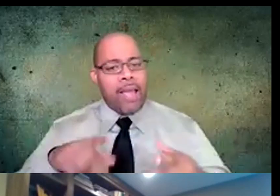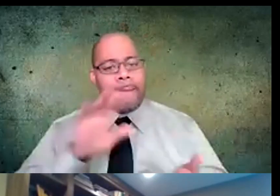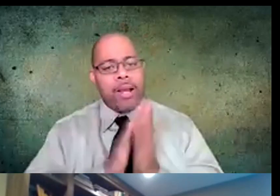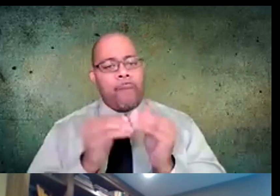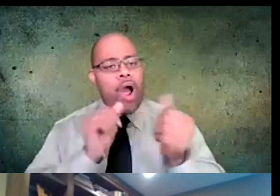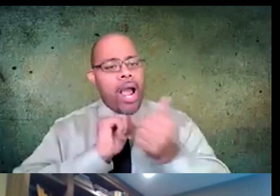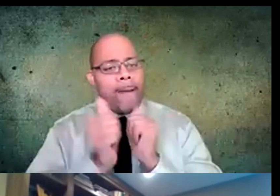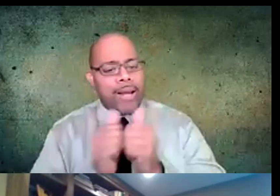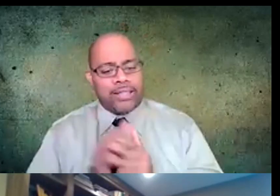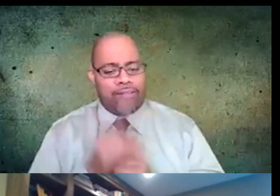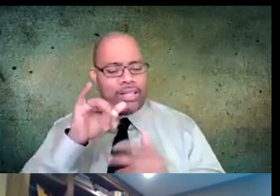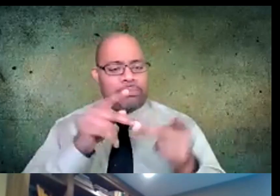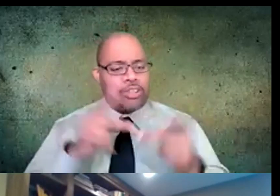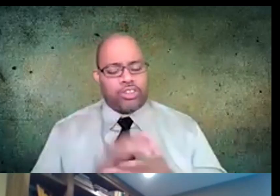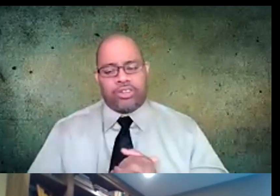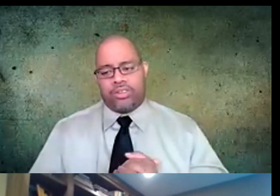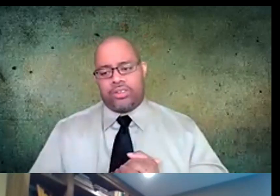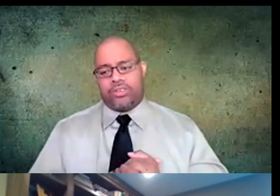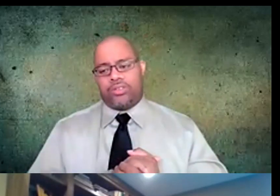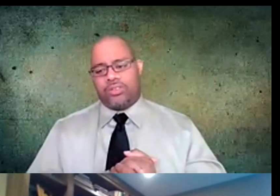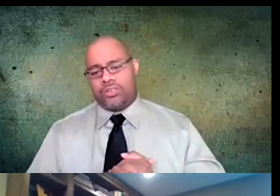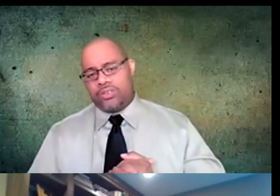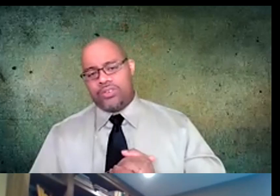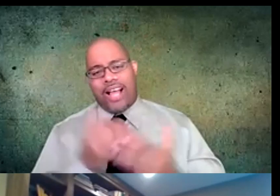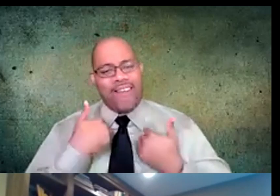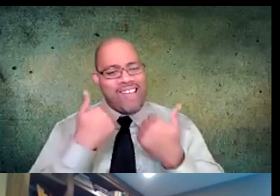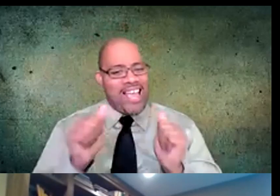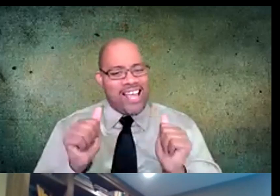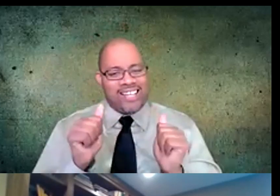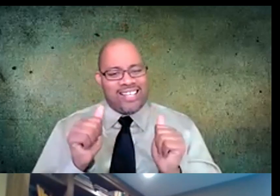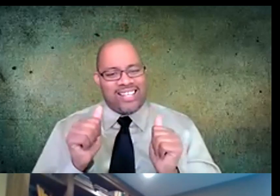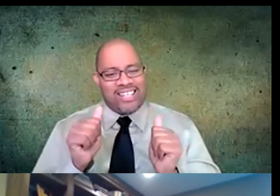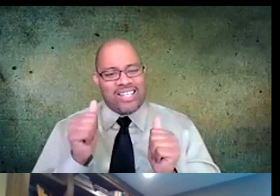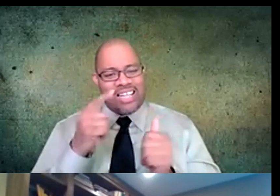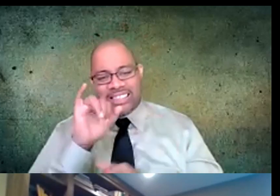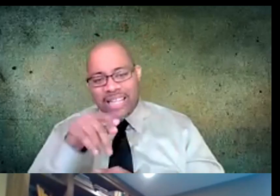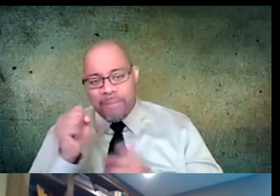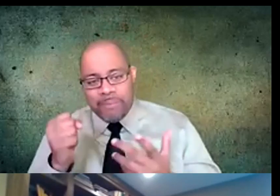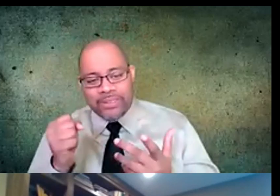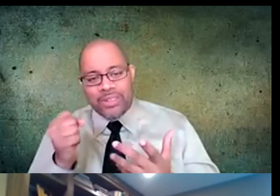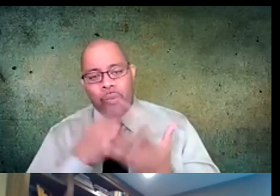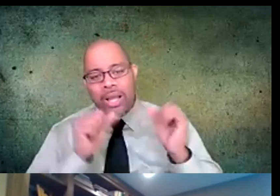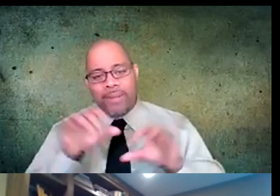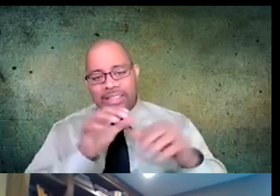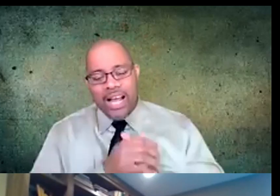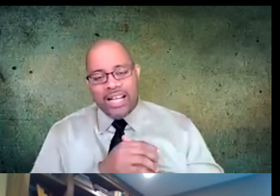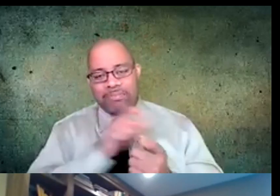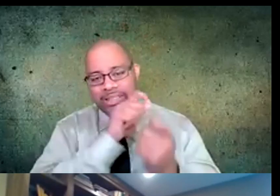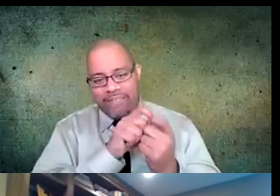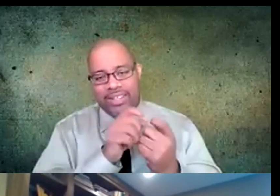competitive for these positions. So do you have any ideas or little tips onto what can be done specifically